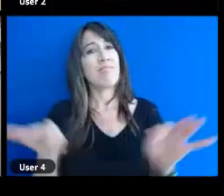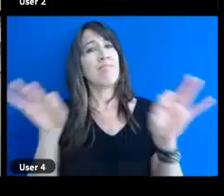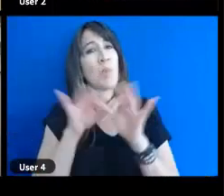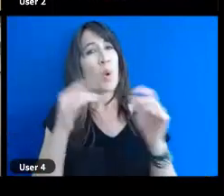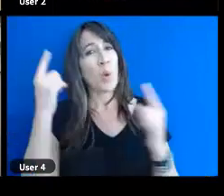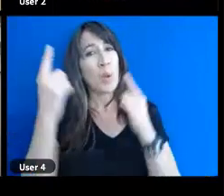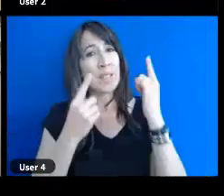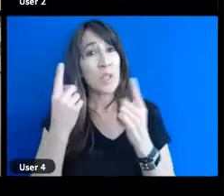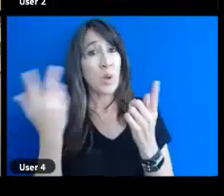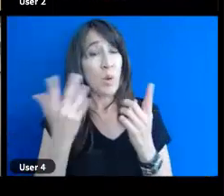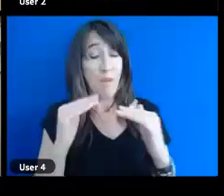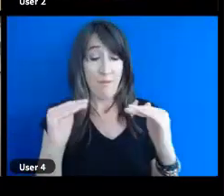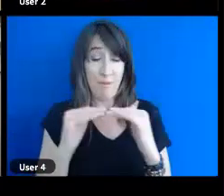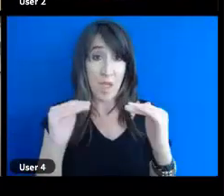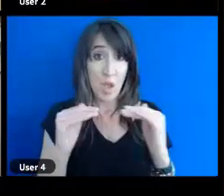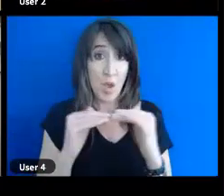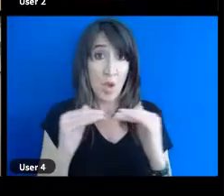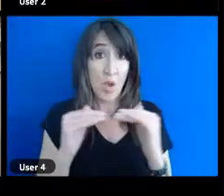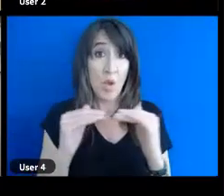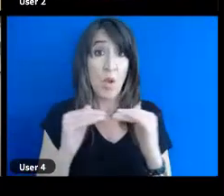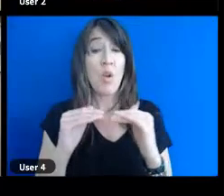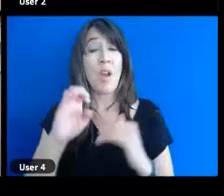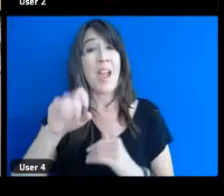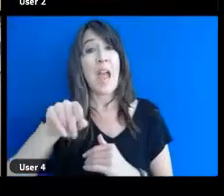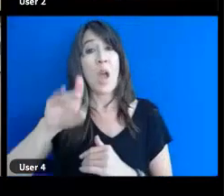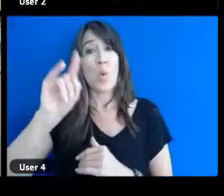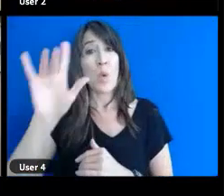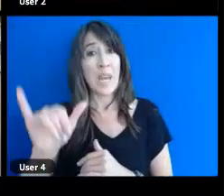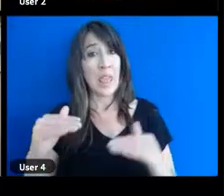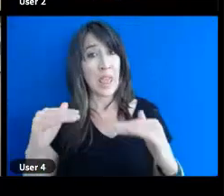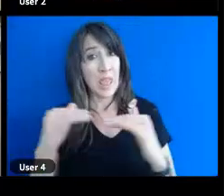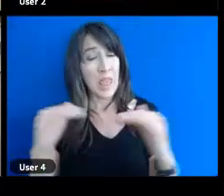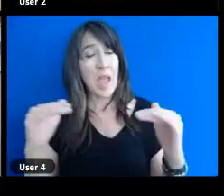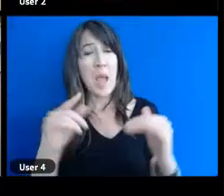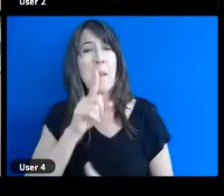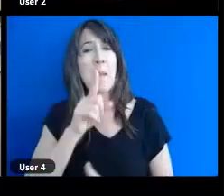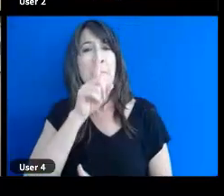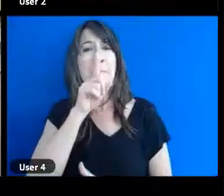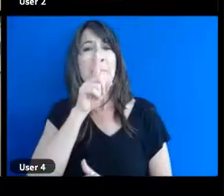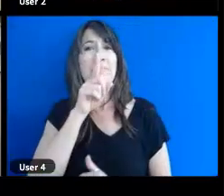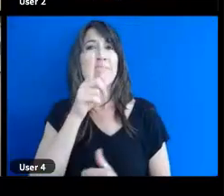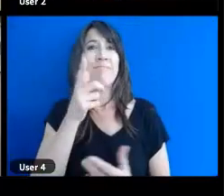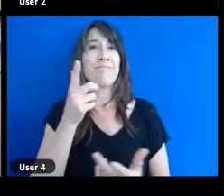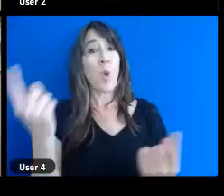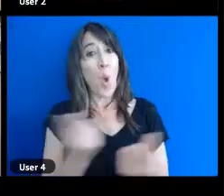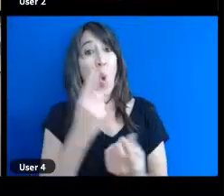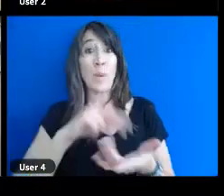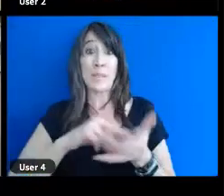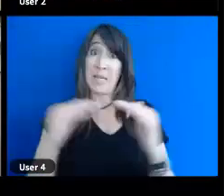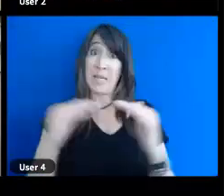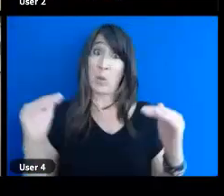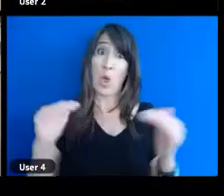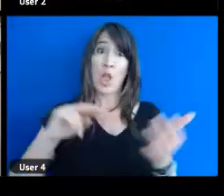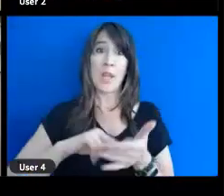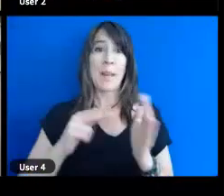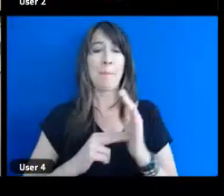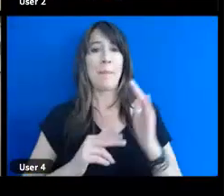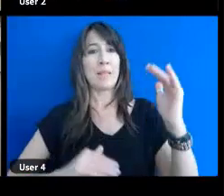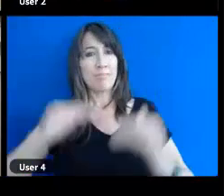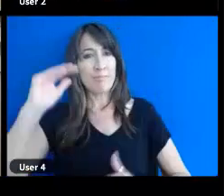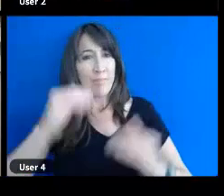rewards, some considerations would be fairness and equity. Equity is an important concept. It doesn't